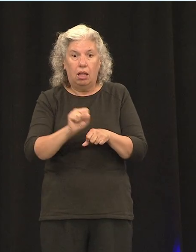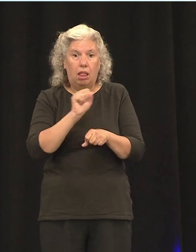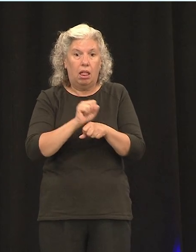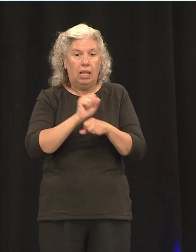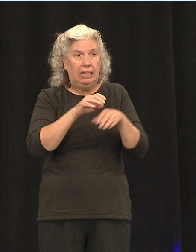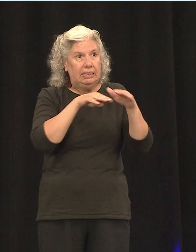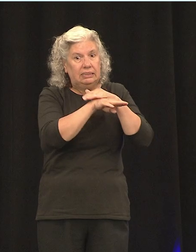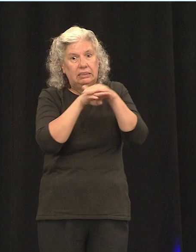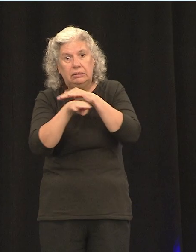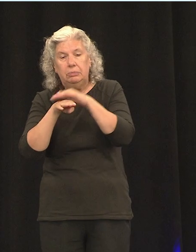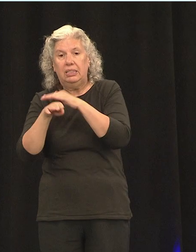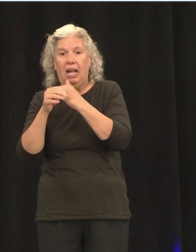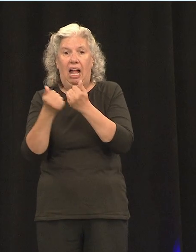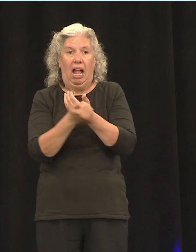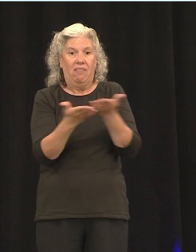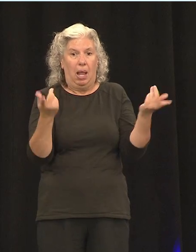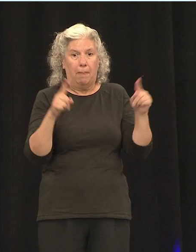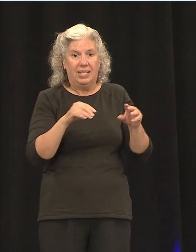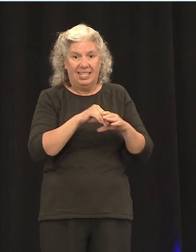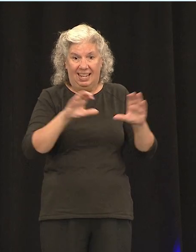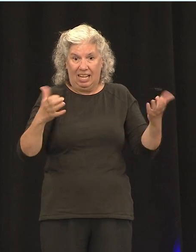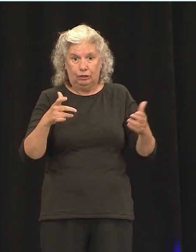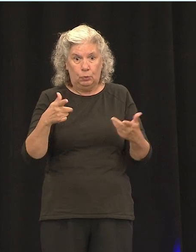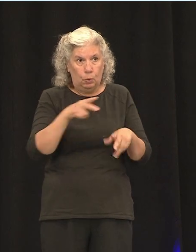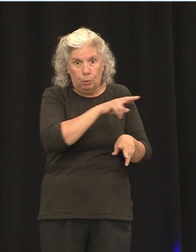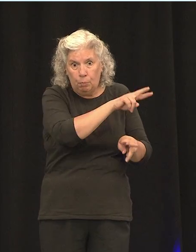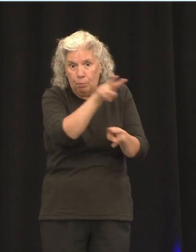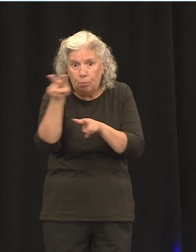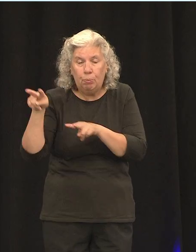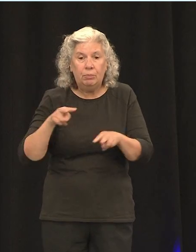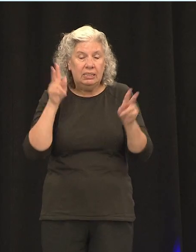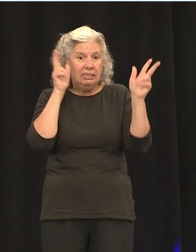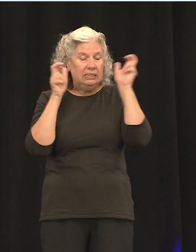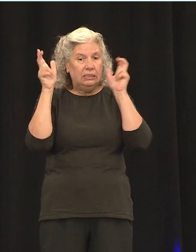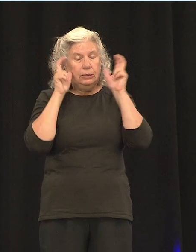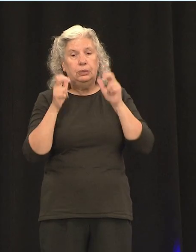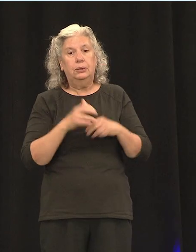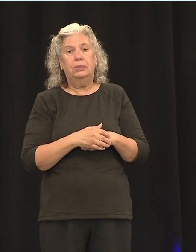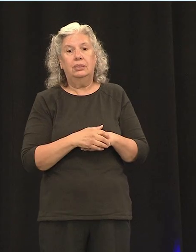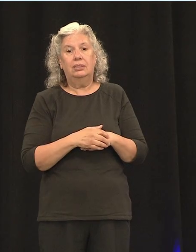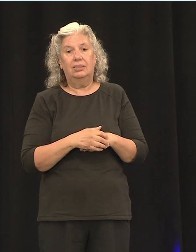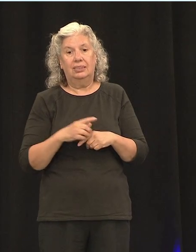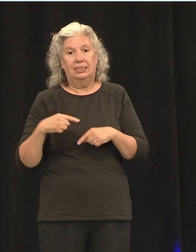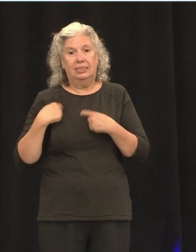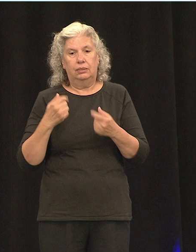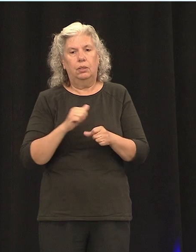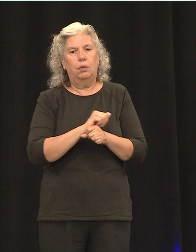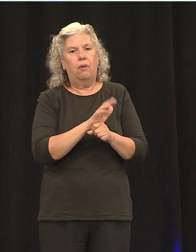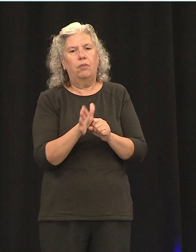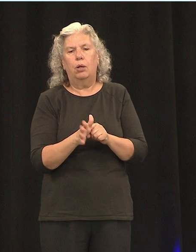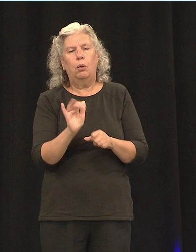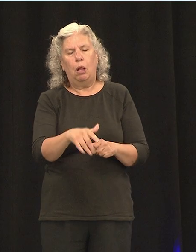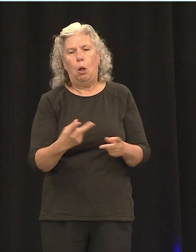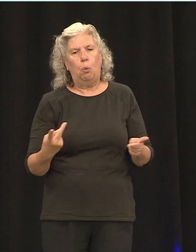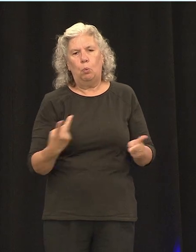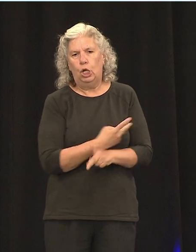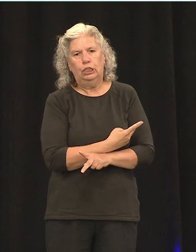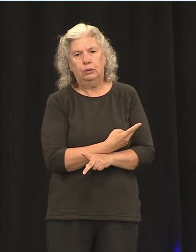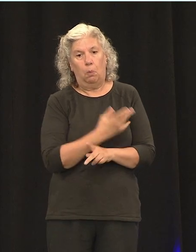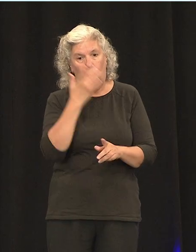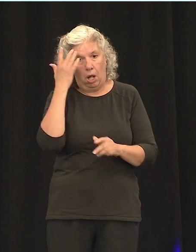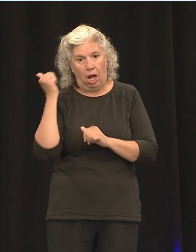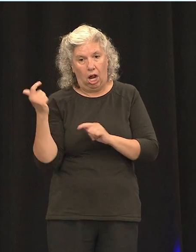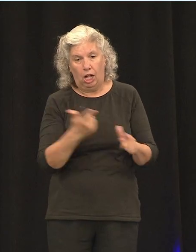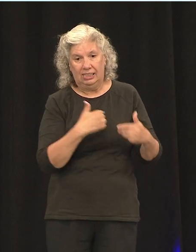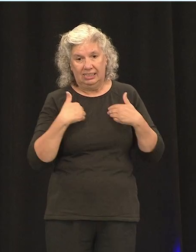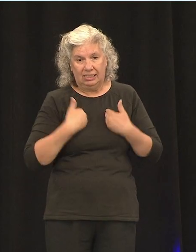classroom. And I find in the last couple years with the pandemic, it's even worse, because we're all tired, we're stressed, lots of things going